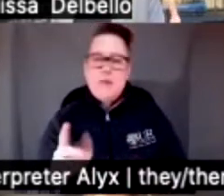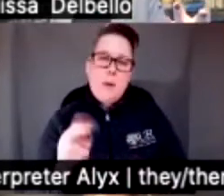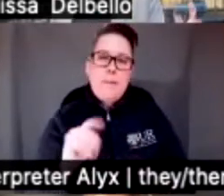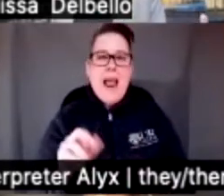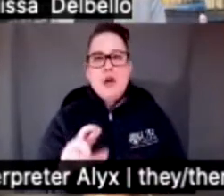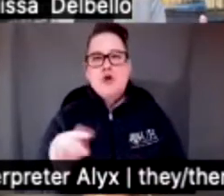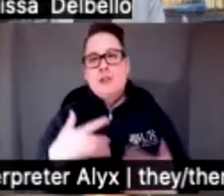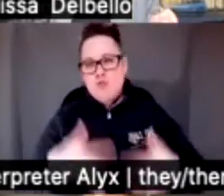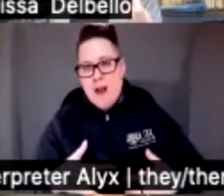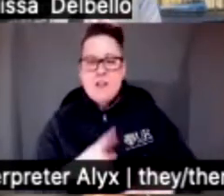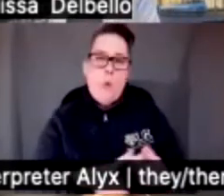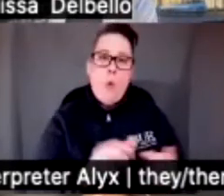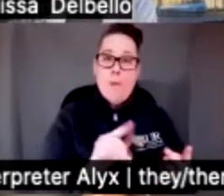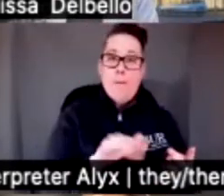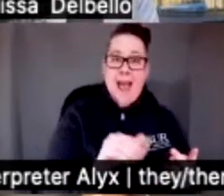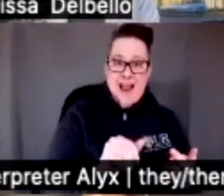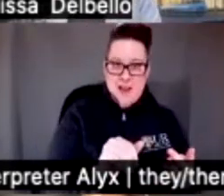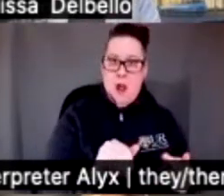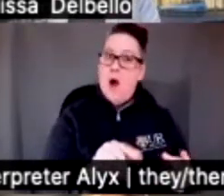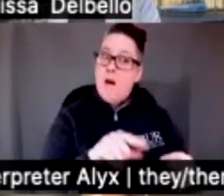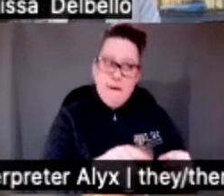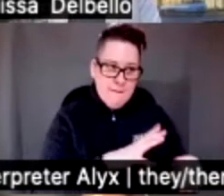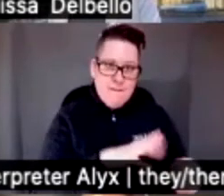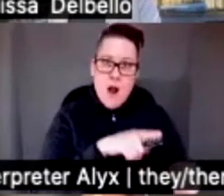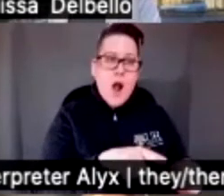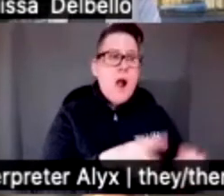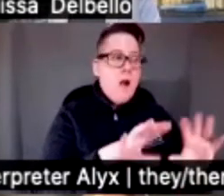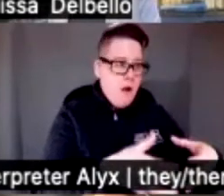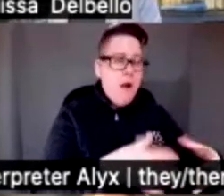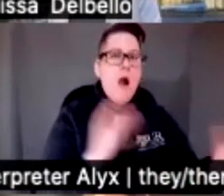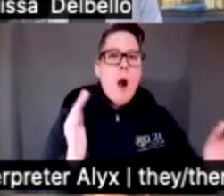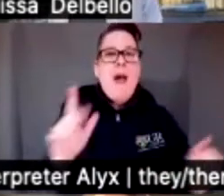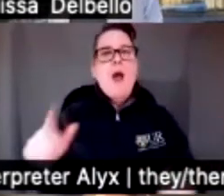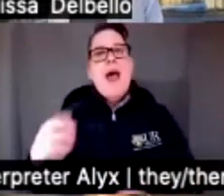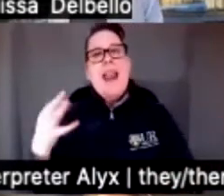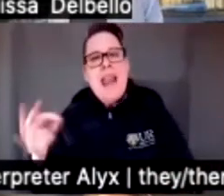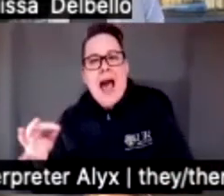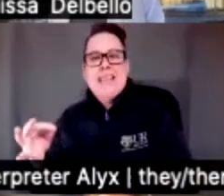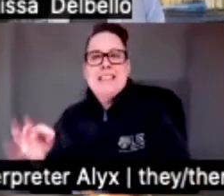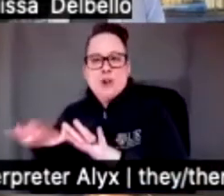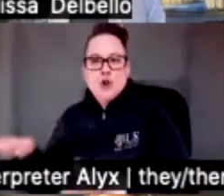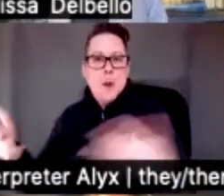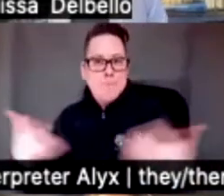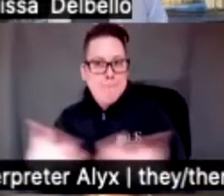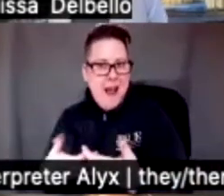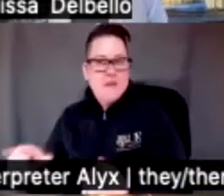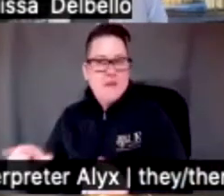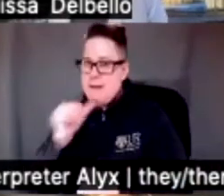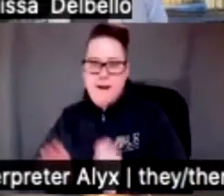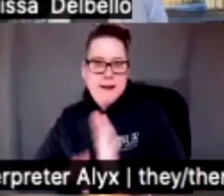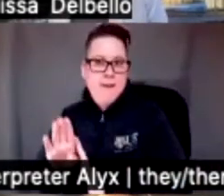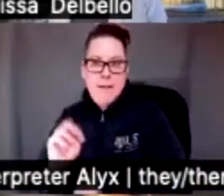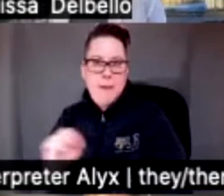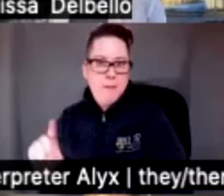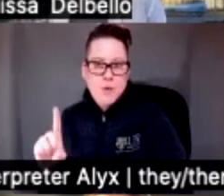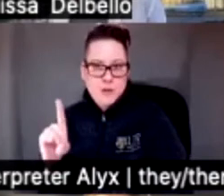looked at this group compared to a matched 19 offspring who did not develop a mood disorder. And